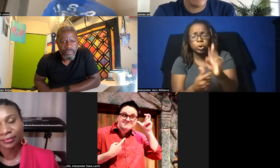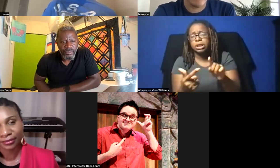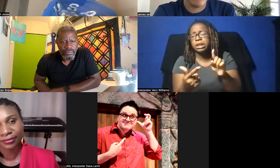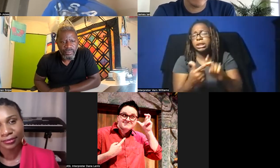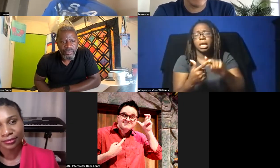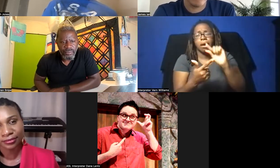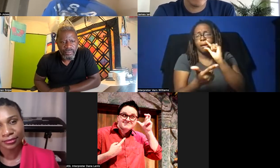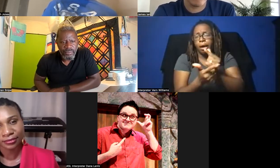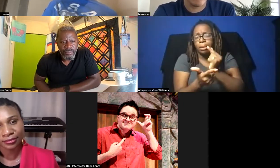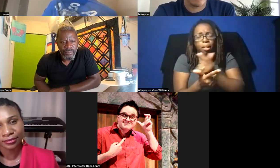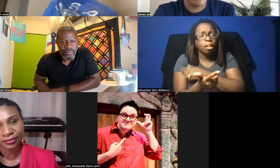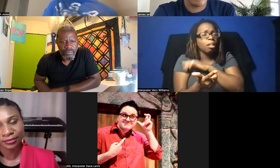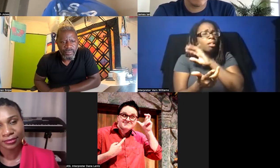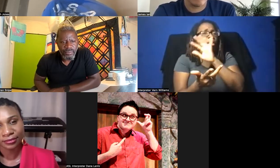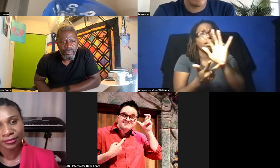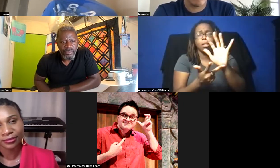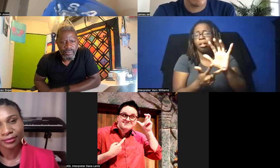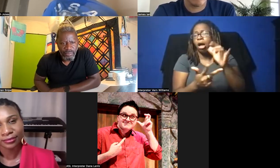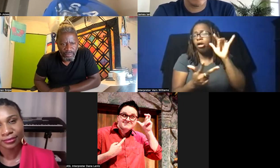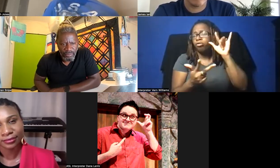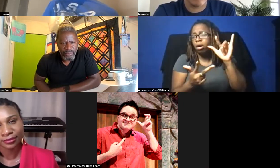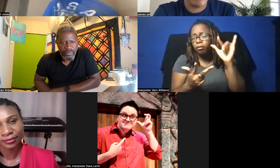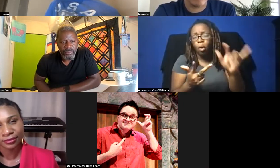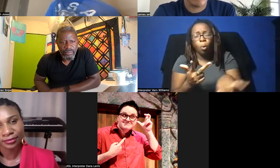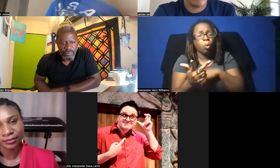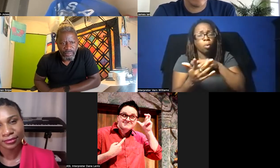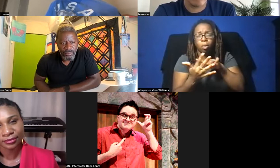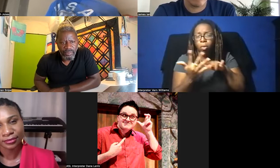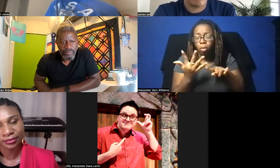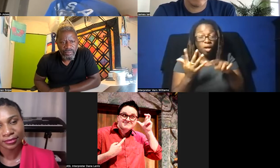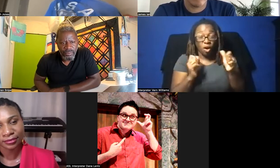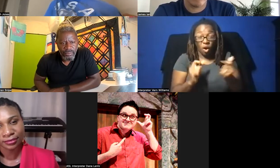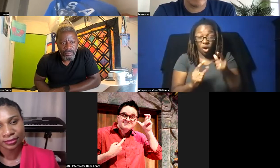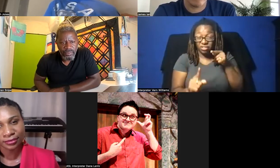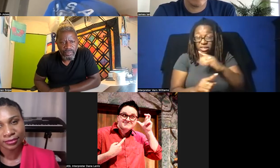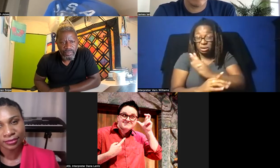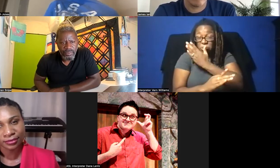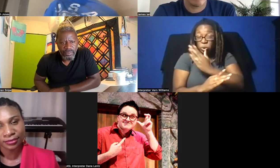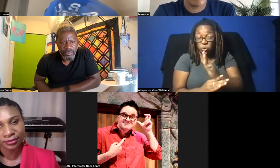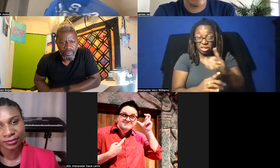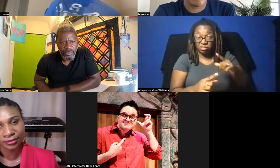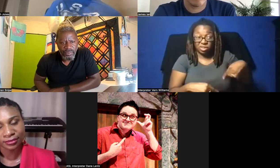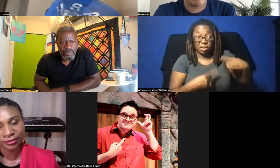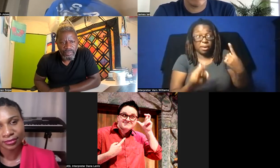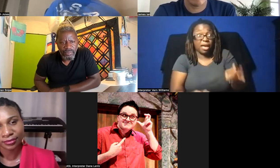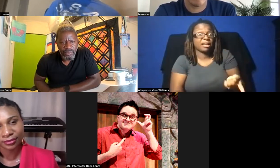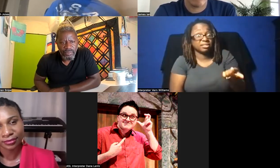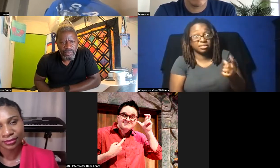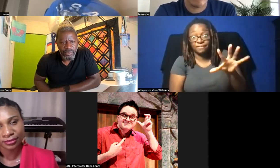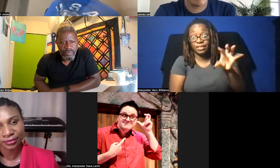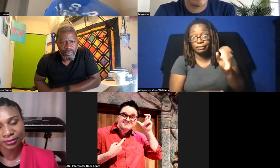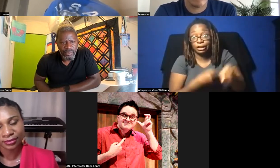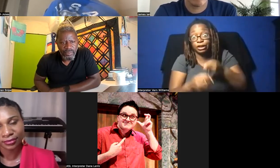about, rock and roll, you talk about any of all of these were, particularly over the last half century,